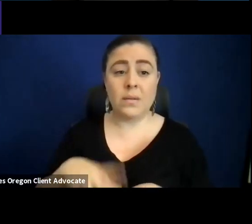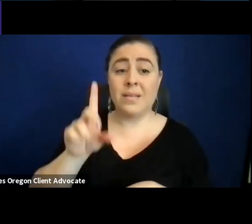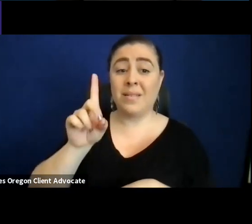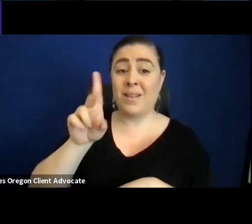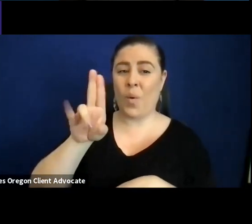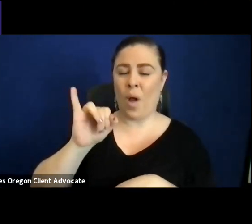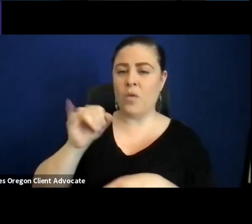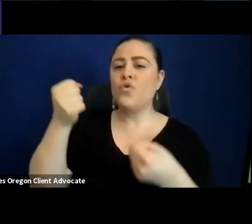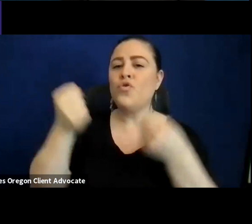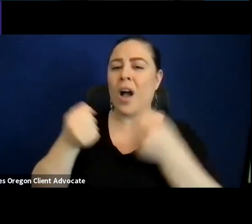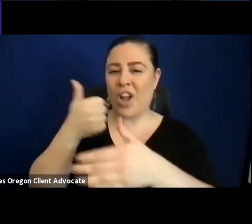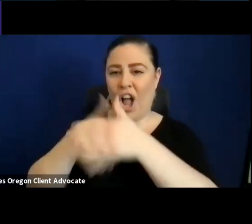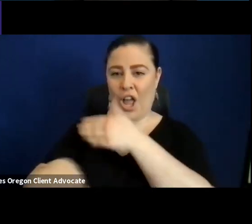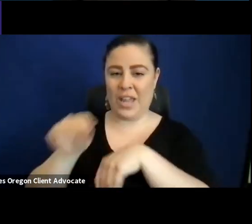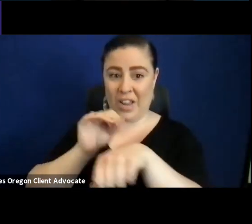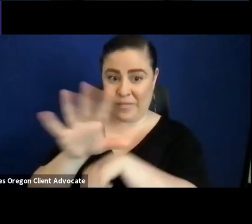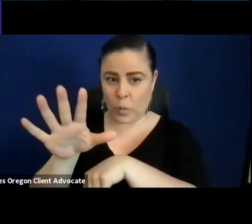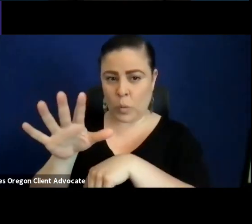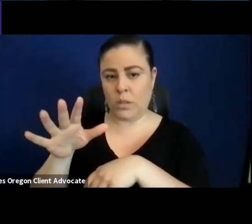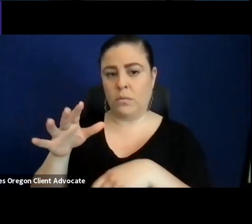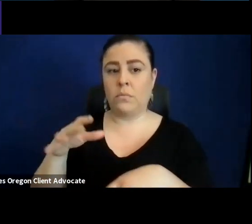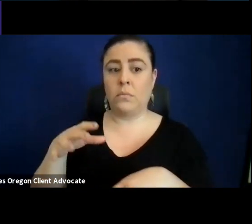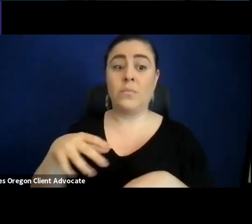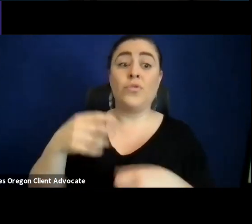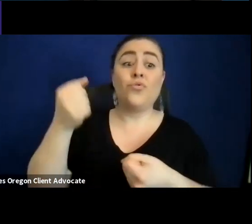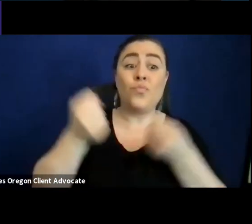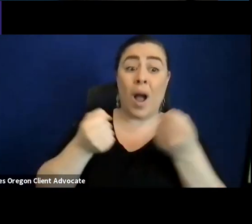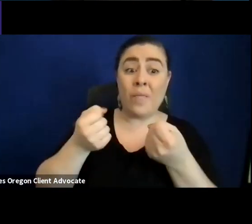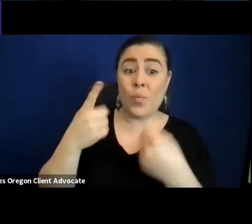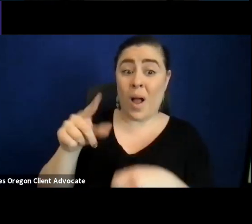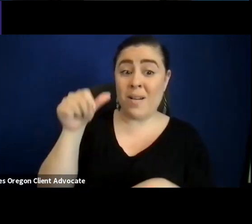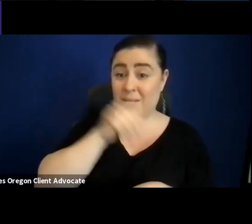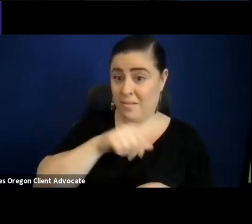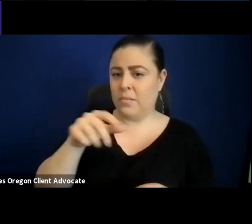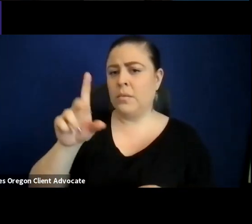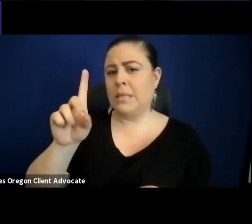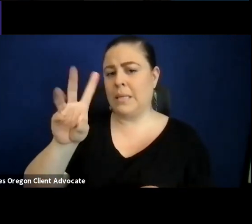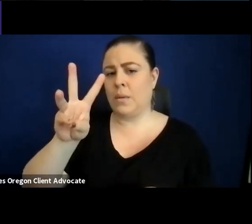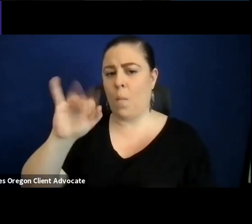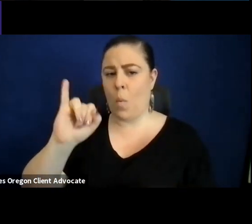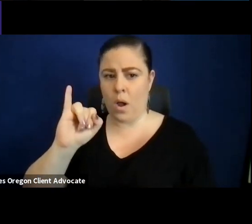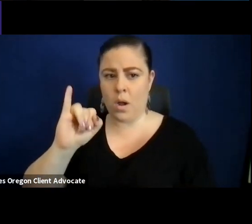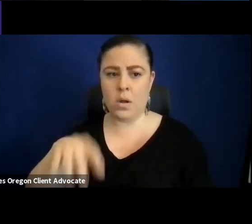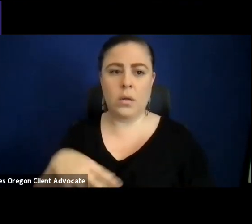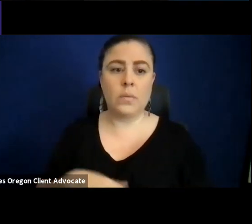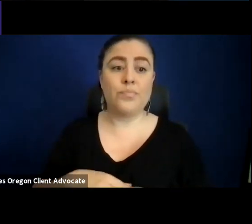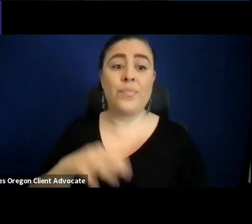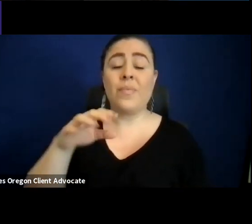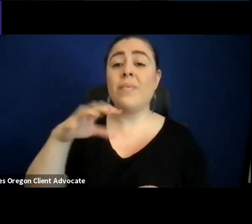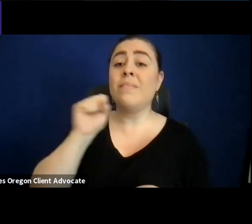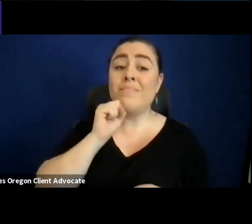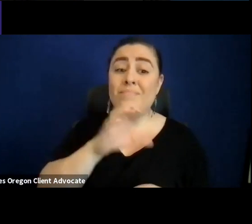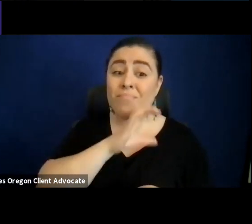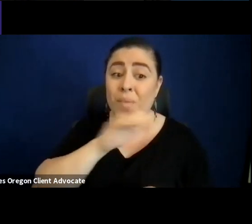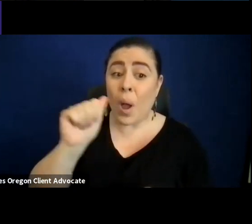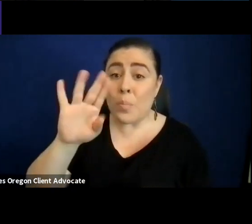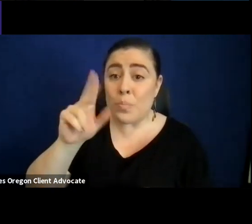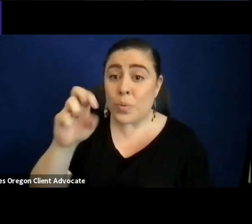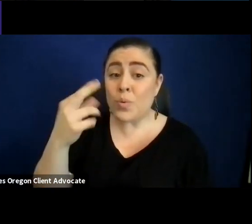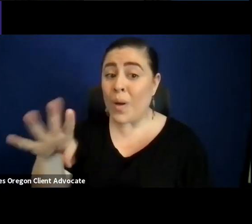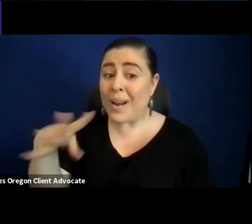or family violence, DUI, driving under the influence, driving while intoxicated, which is